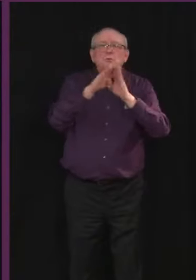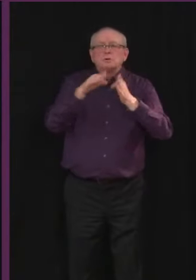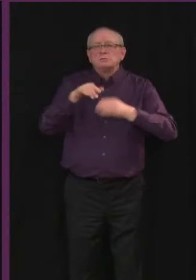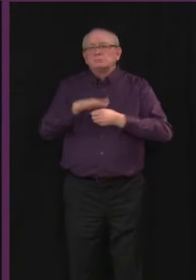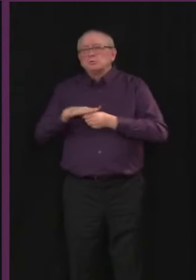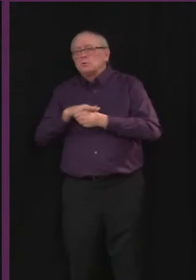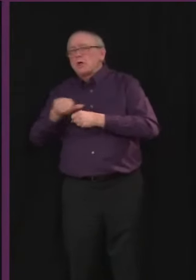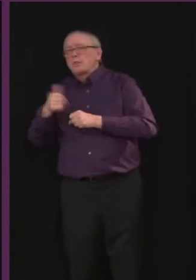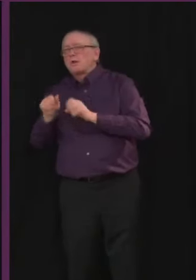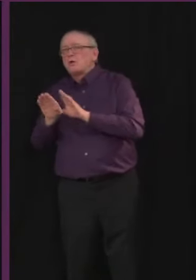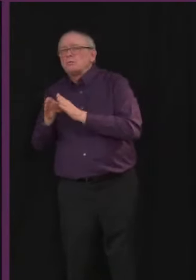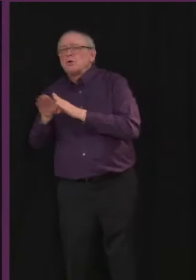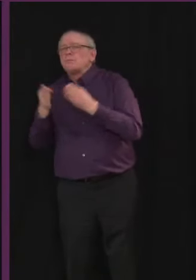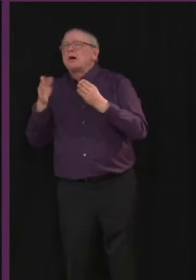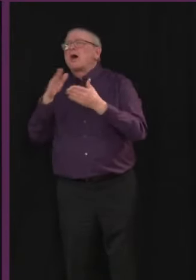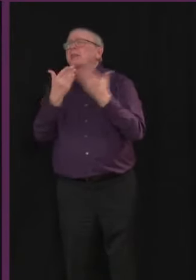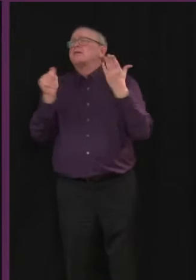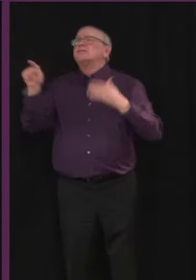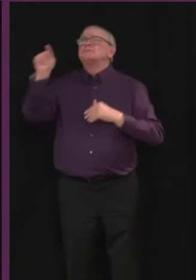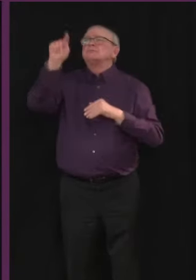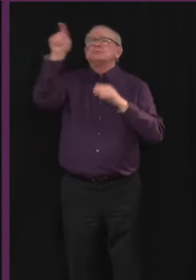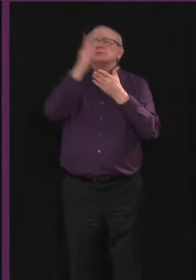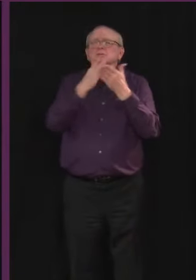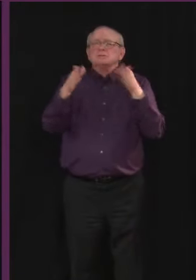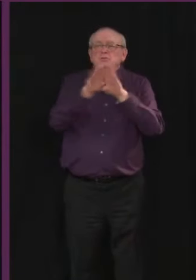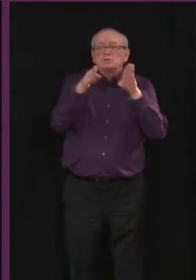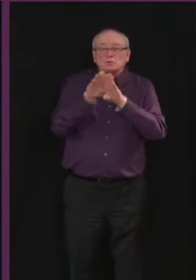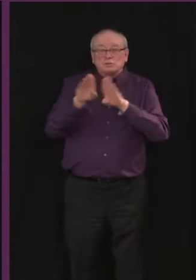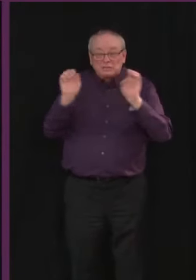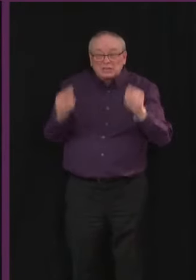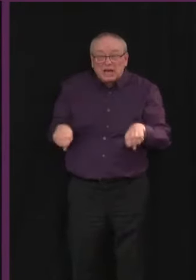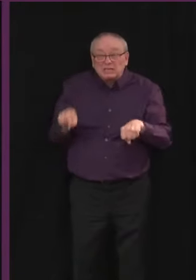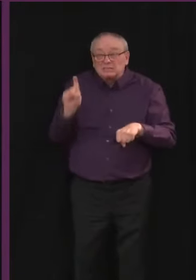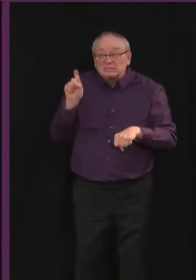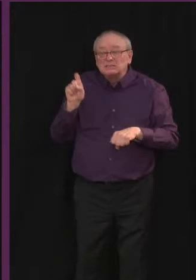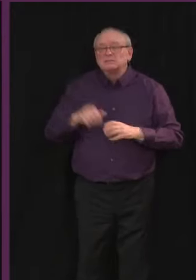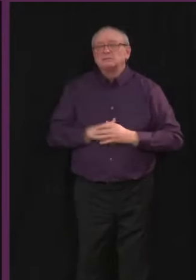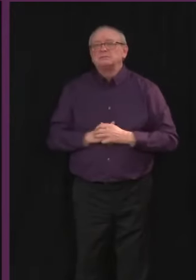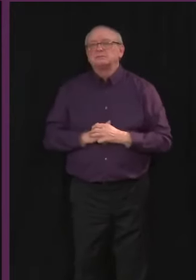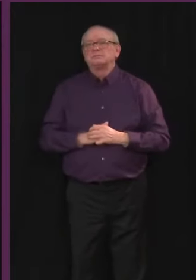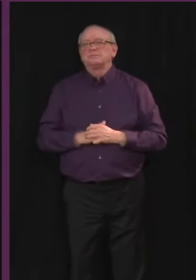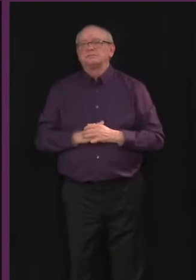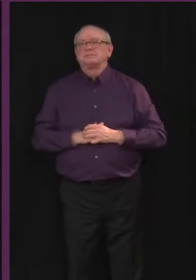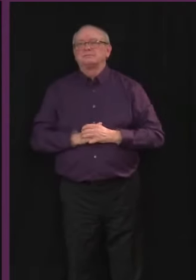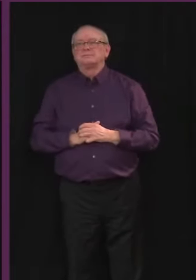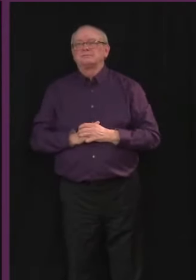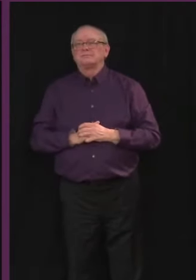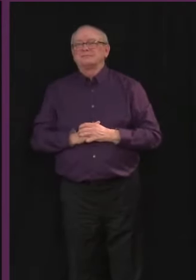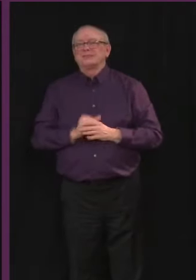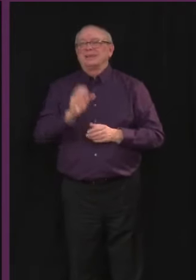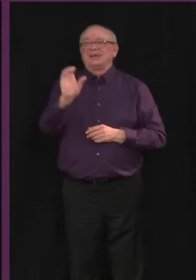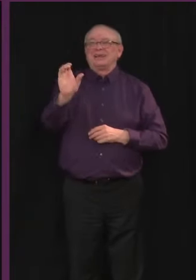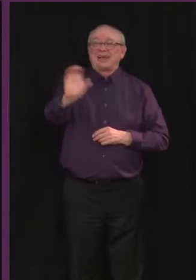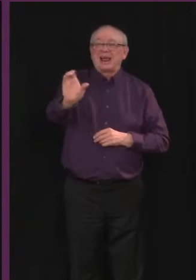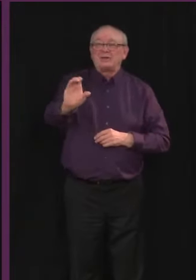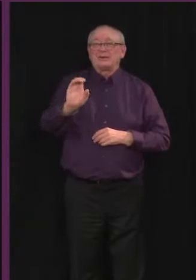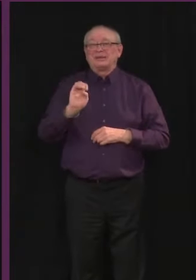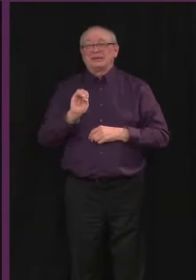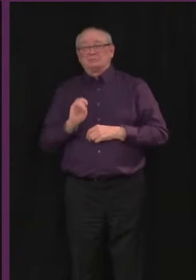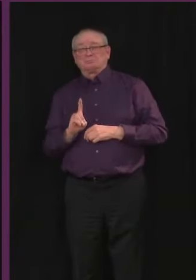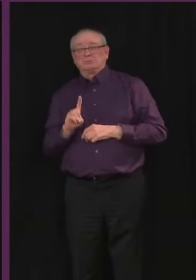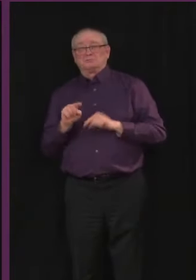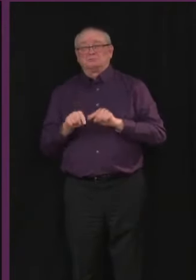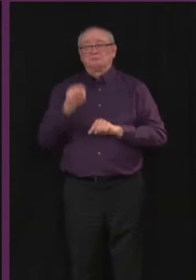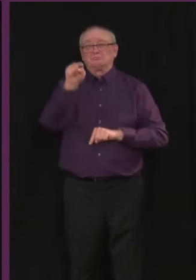recall that for the last few weeks our R values in Edmonton and Calgary have been down around 0.8 or even 0.7.